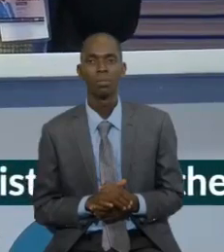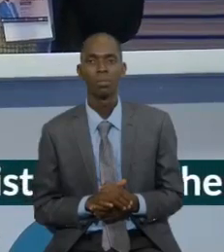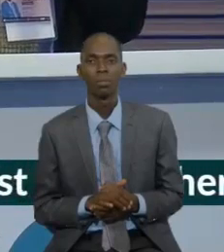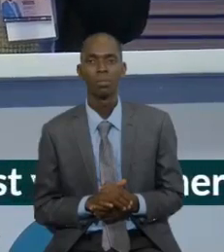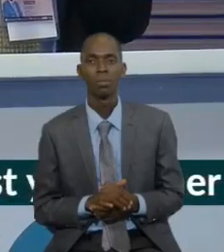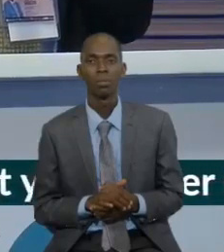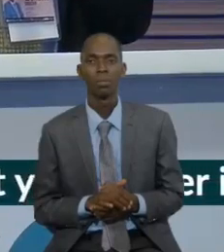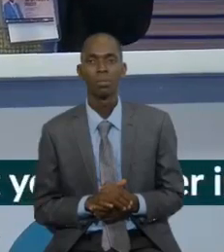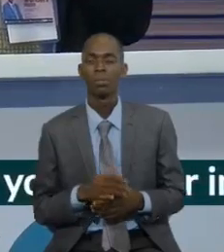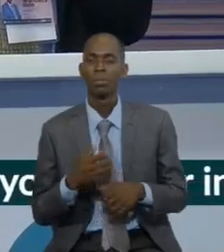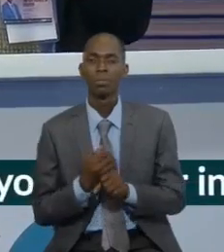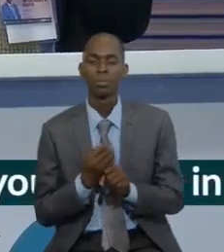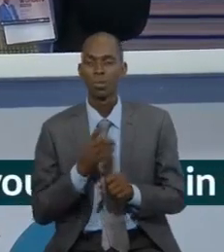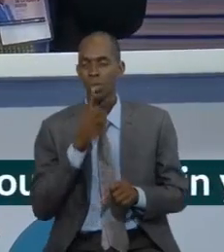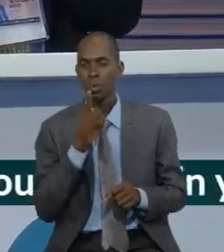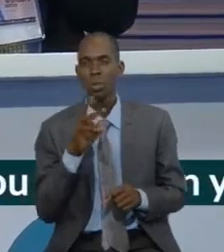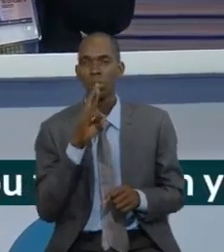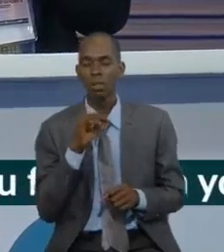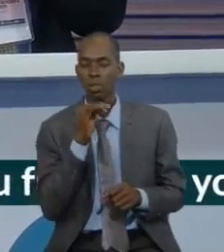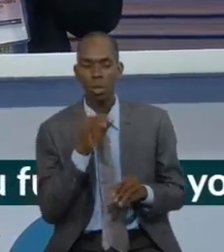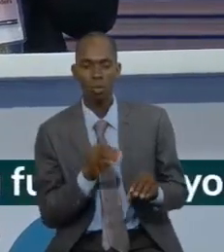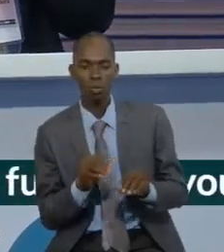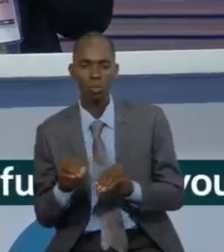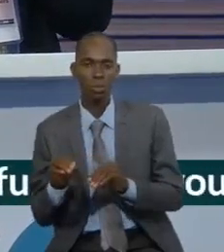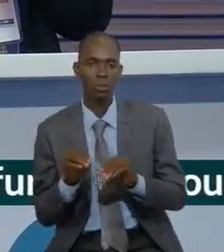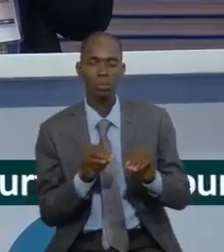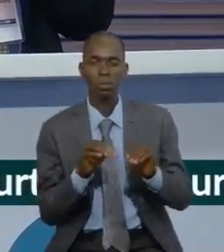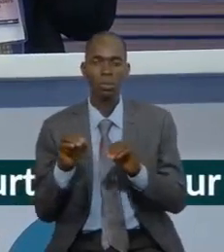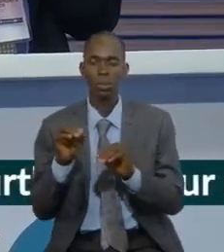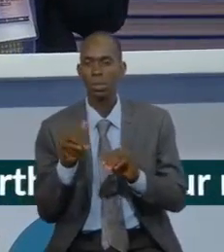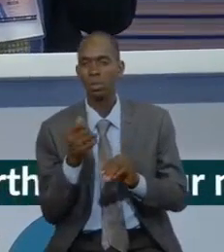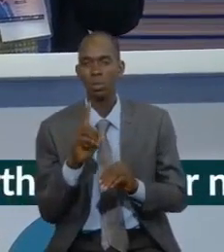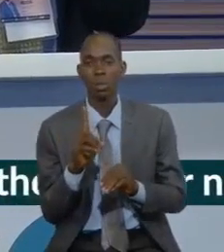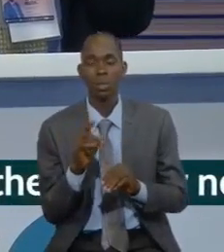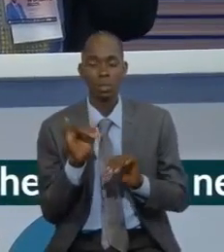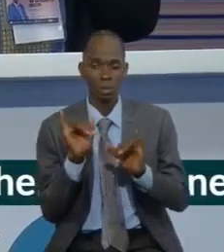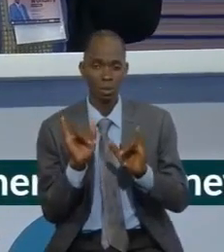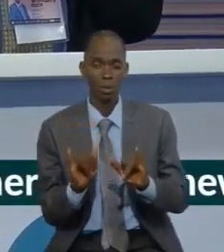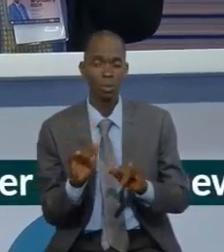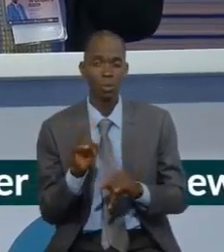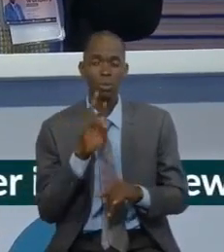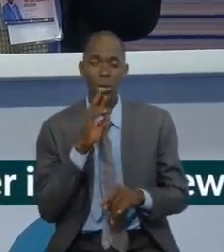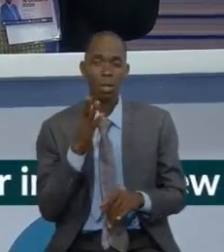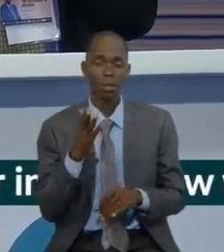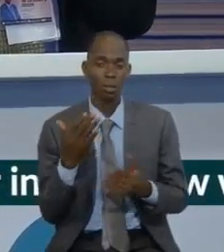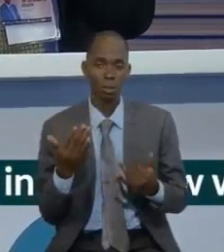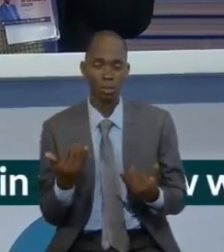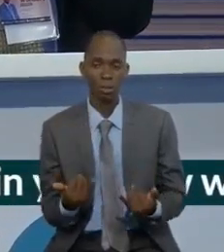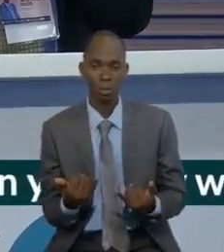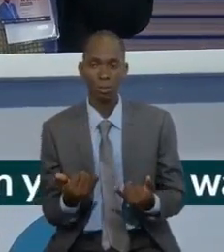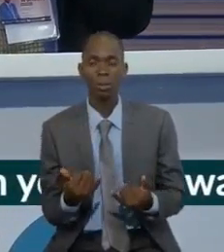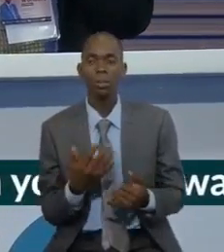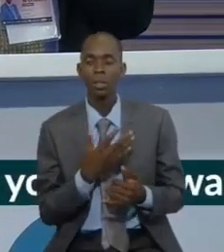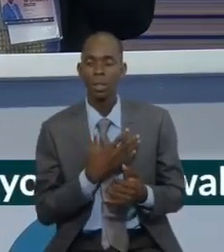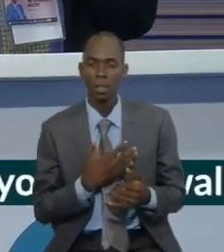Make sure you are not moving here and there. We want you to remain where you are because the